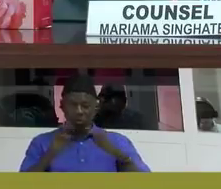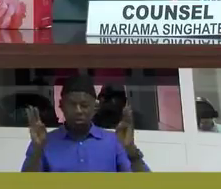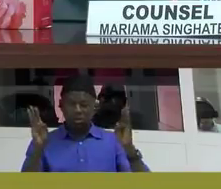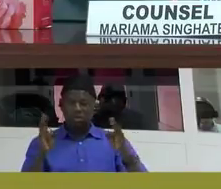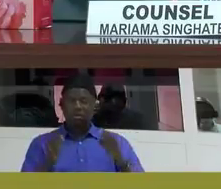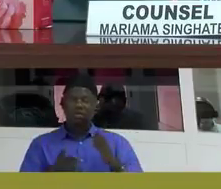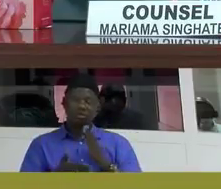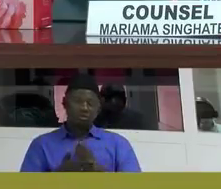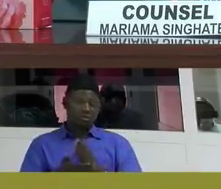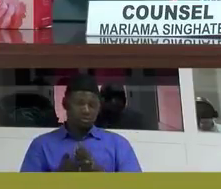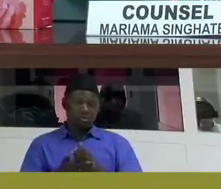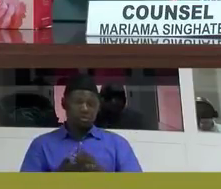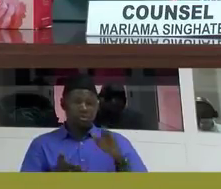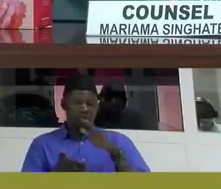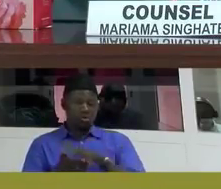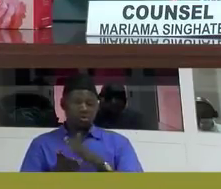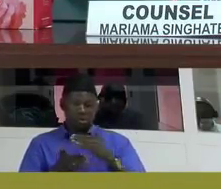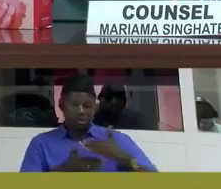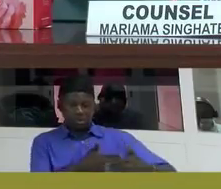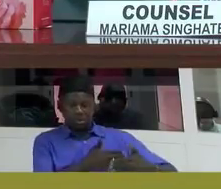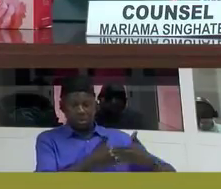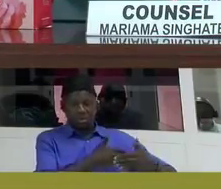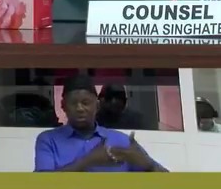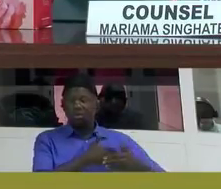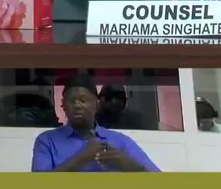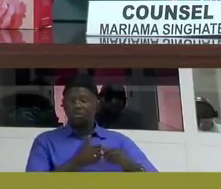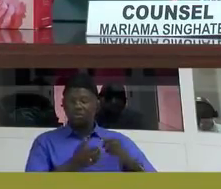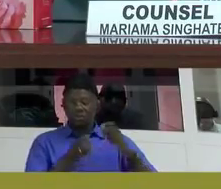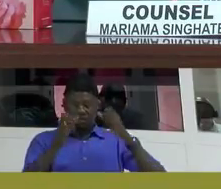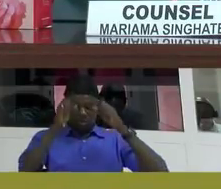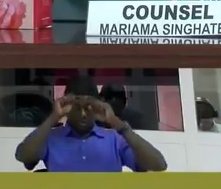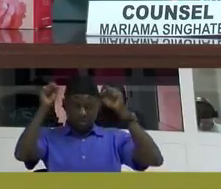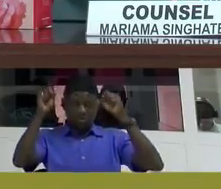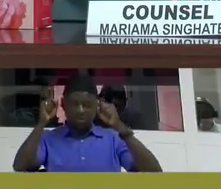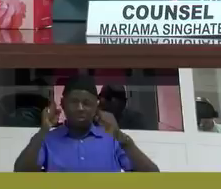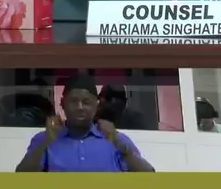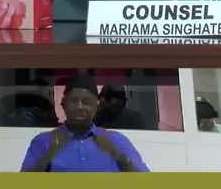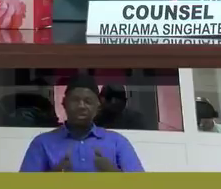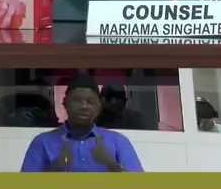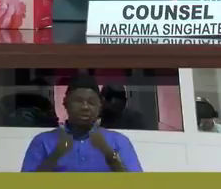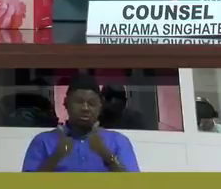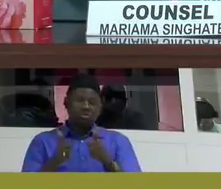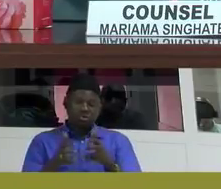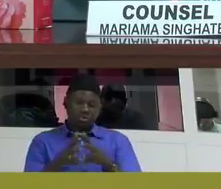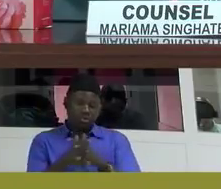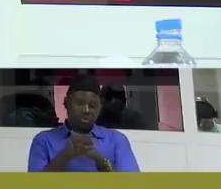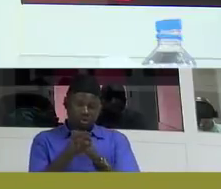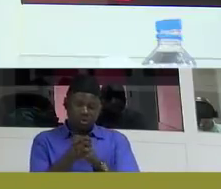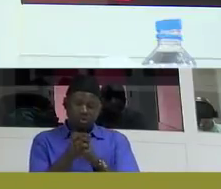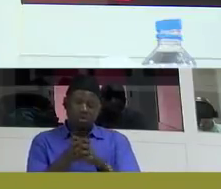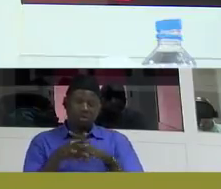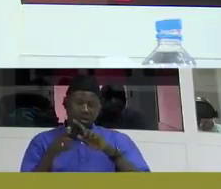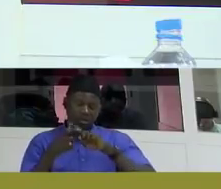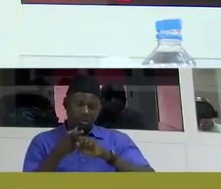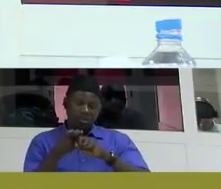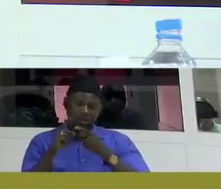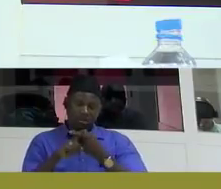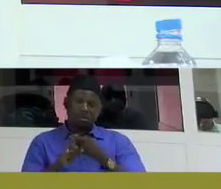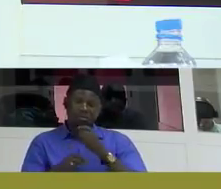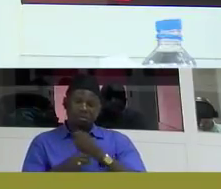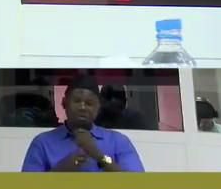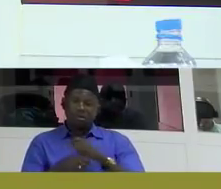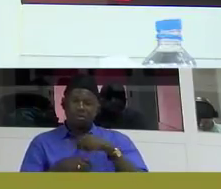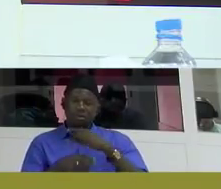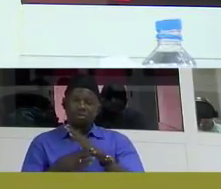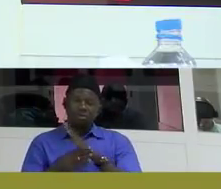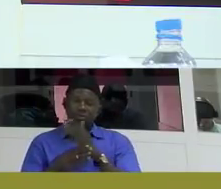the side of government, the cordial relations that have been forged between government and the